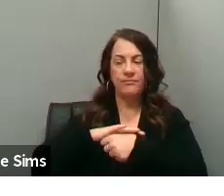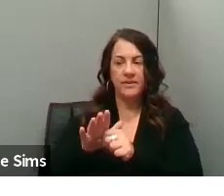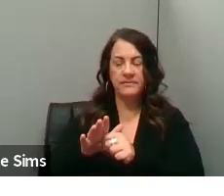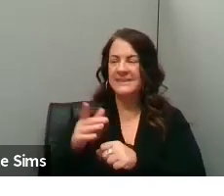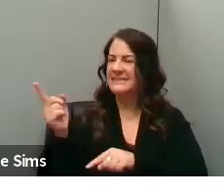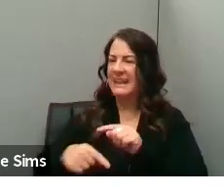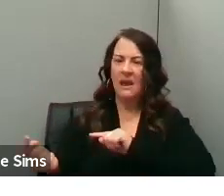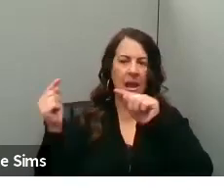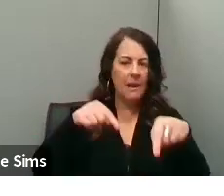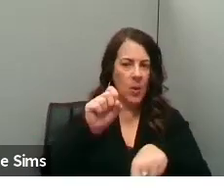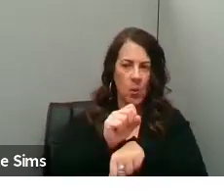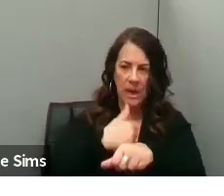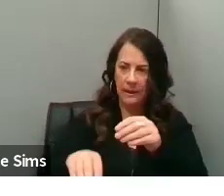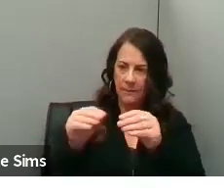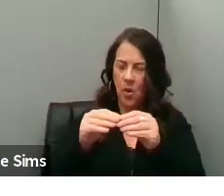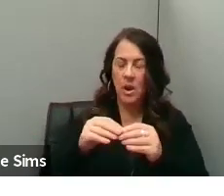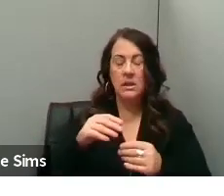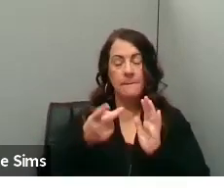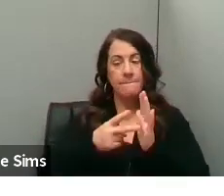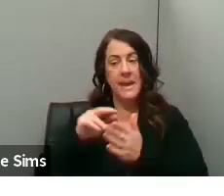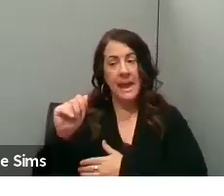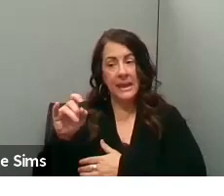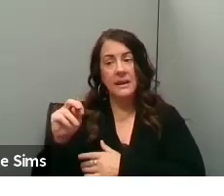if any, is Aiden entitled to?